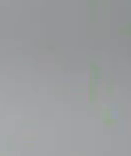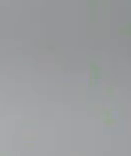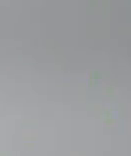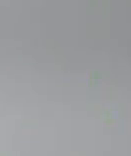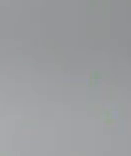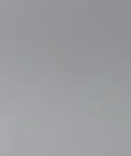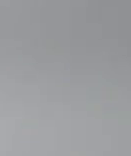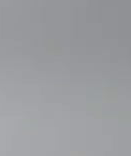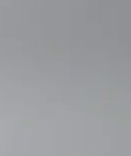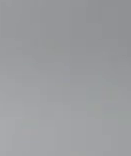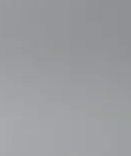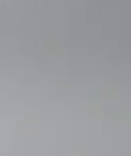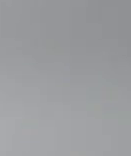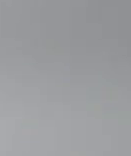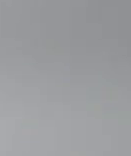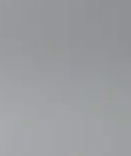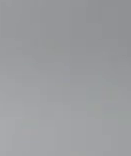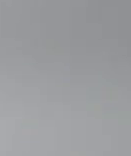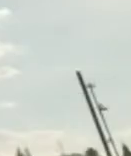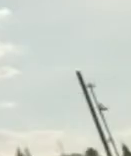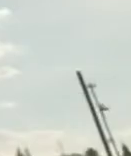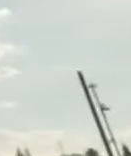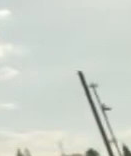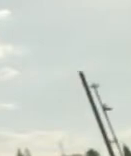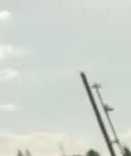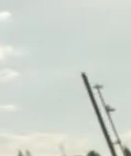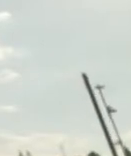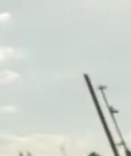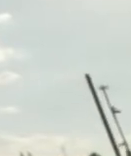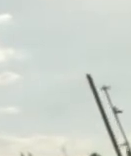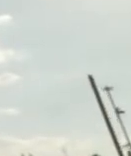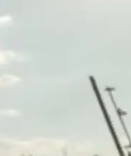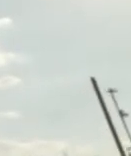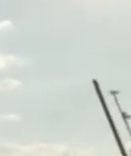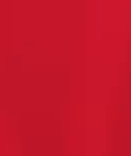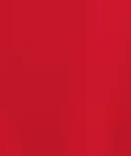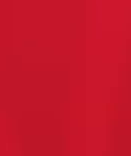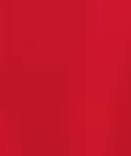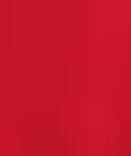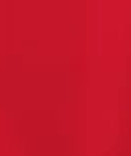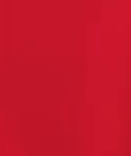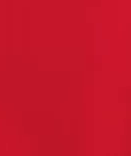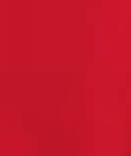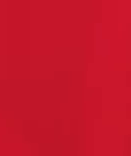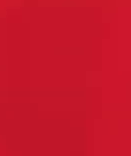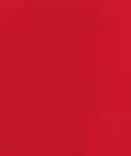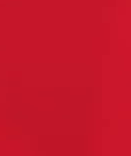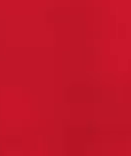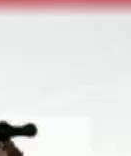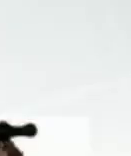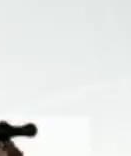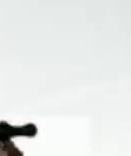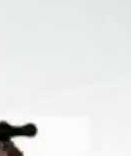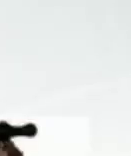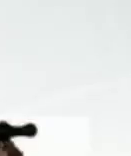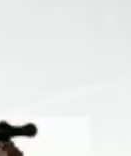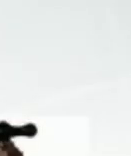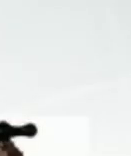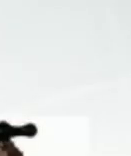of incredible savings only at Spar. Welcome to Yes Country for unbeatable deals like